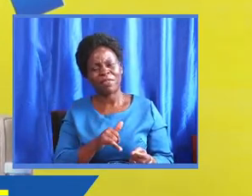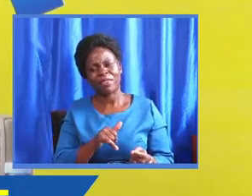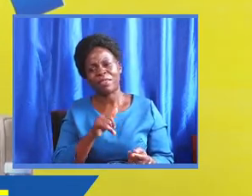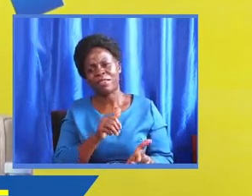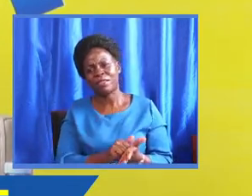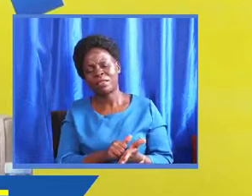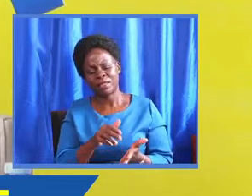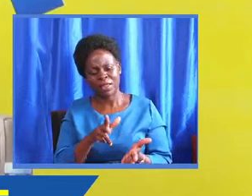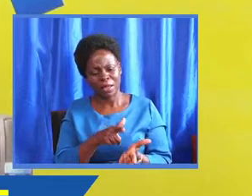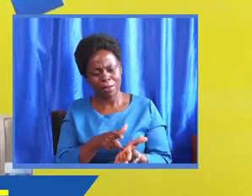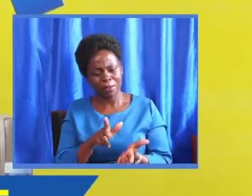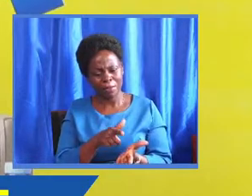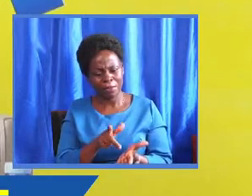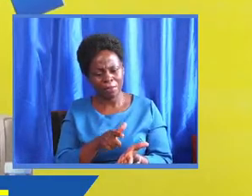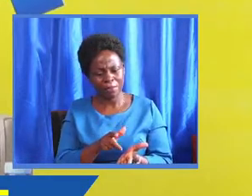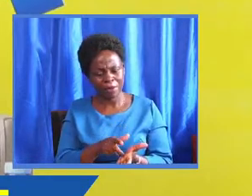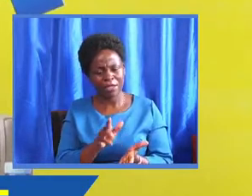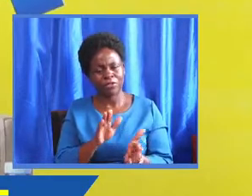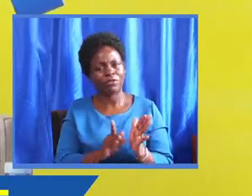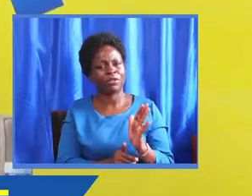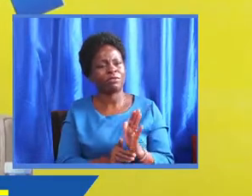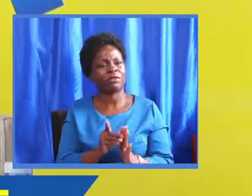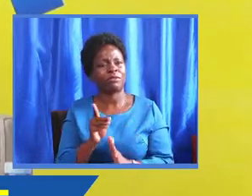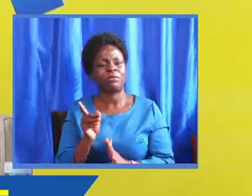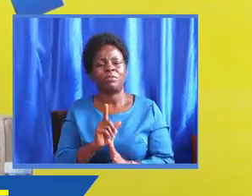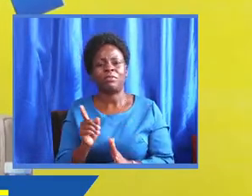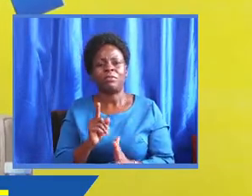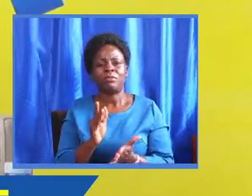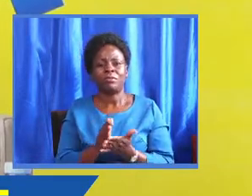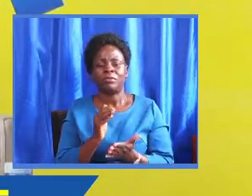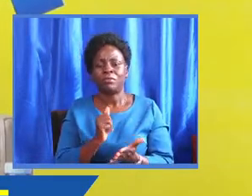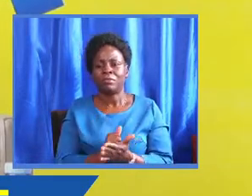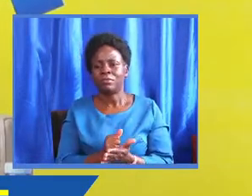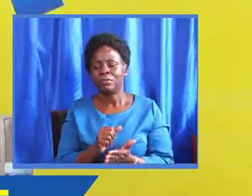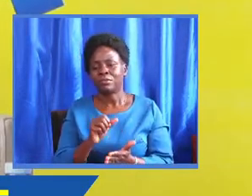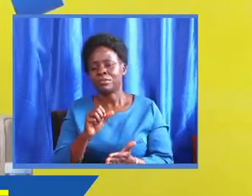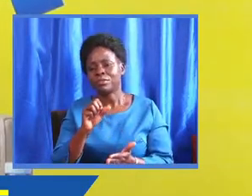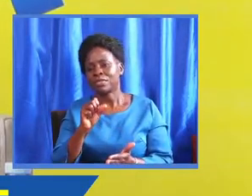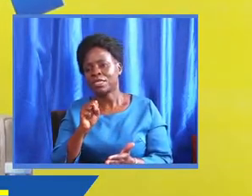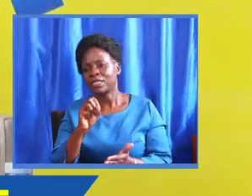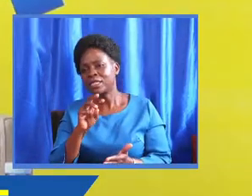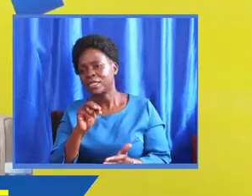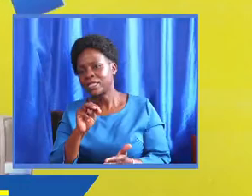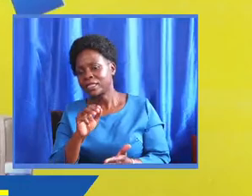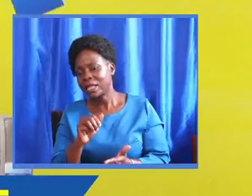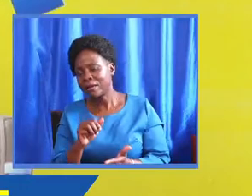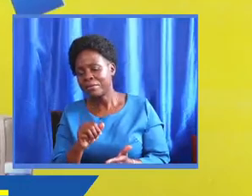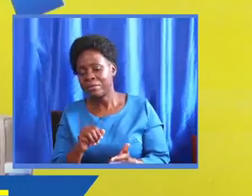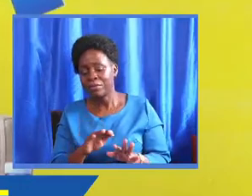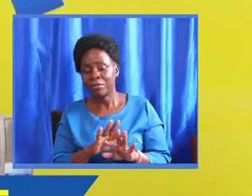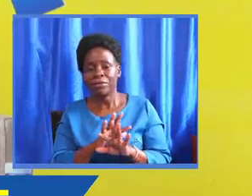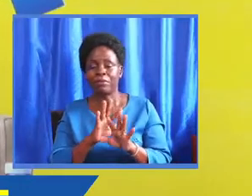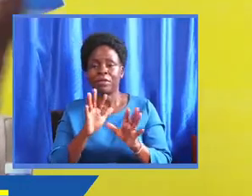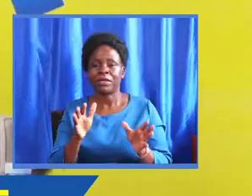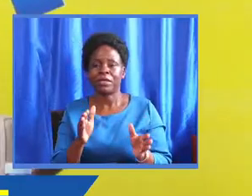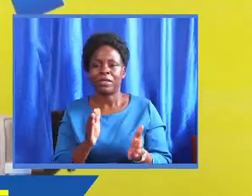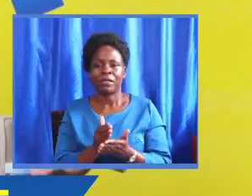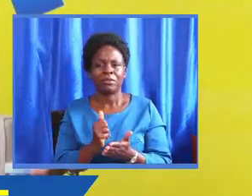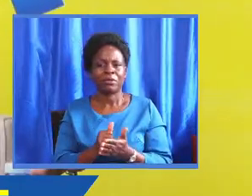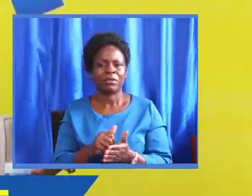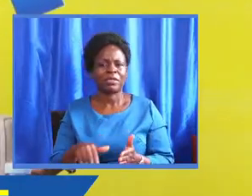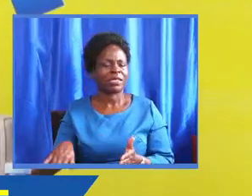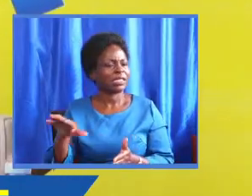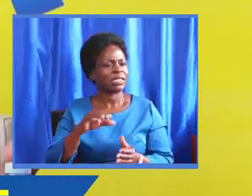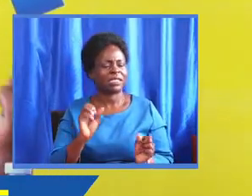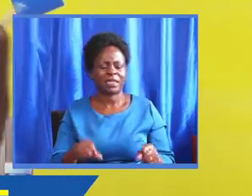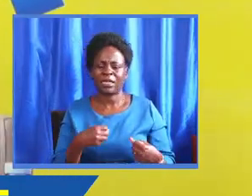the price of your development because these slums are being cleared. They will be cleared eventually because a city cannot stay like